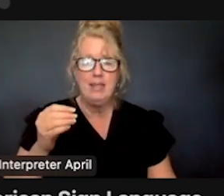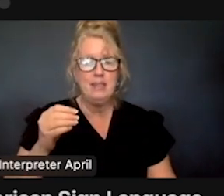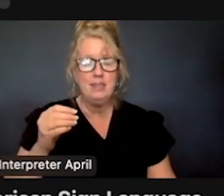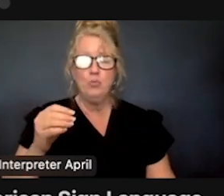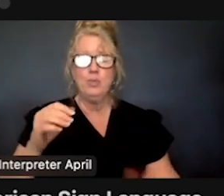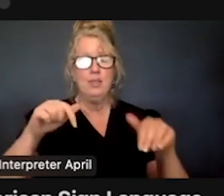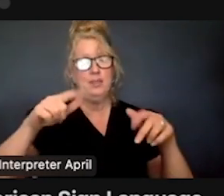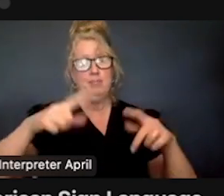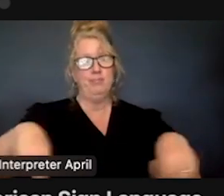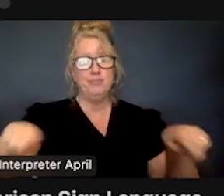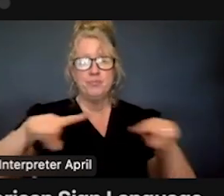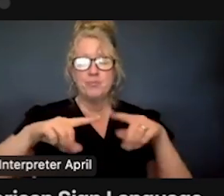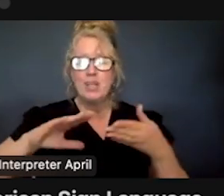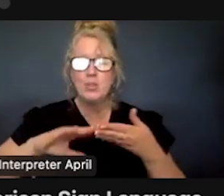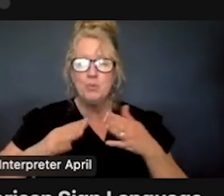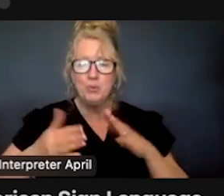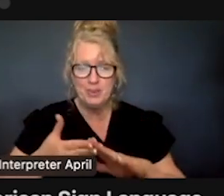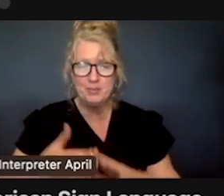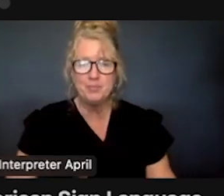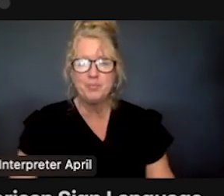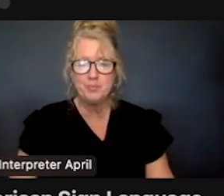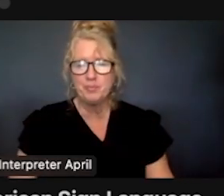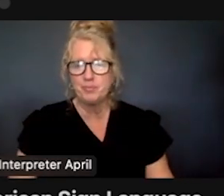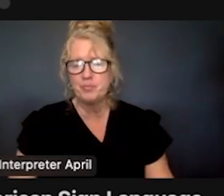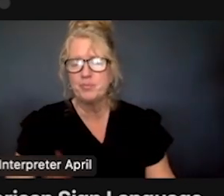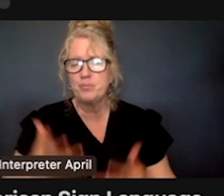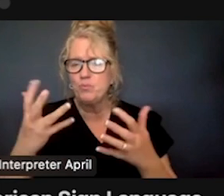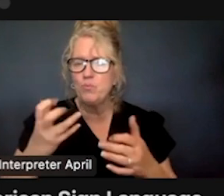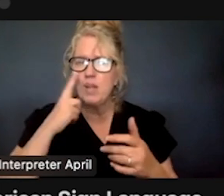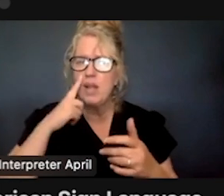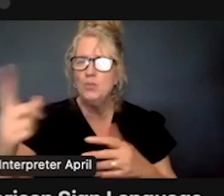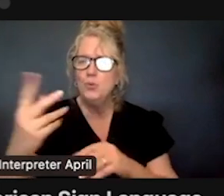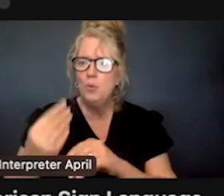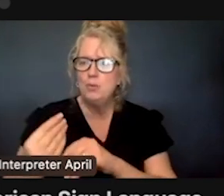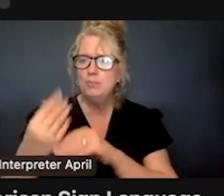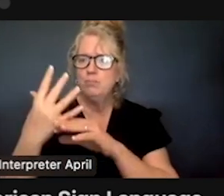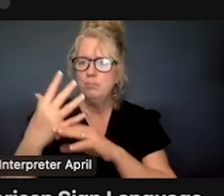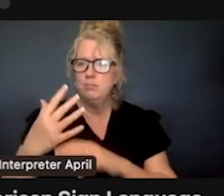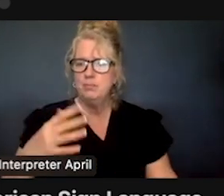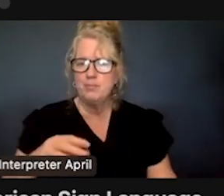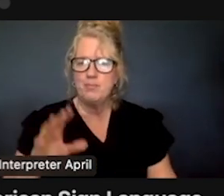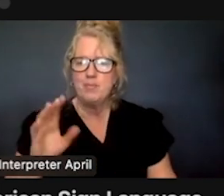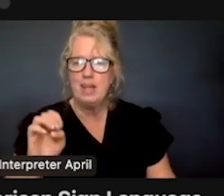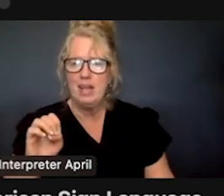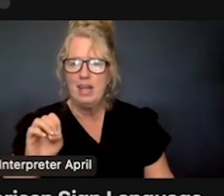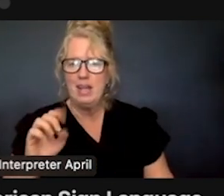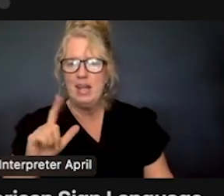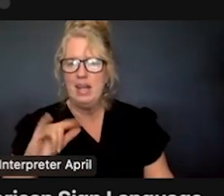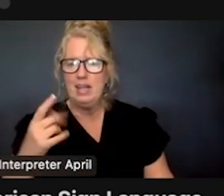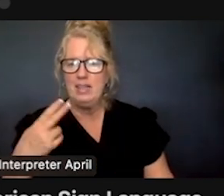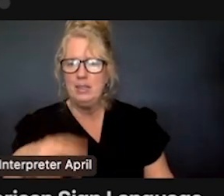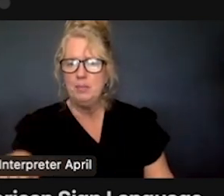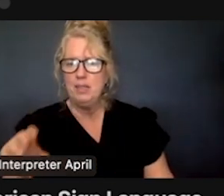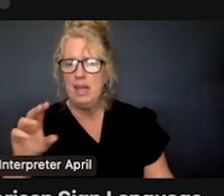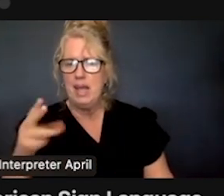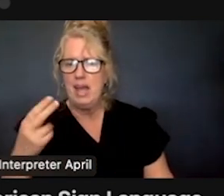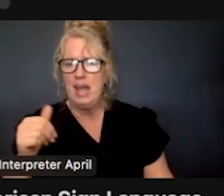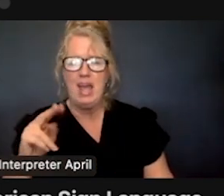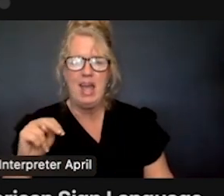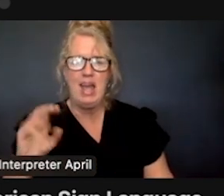community. I do want to bring on Elizabeth Sinclair Hank